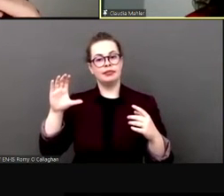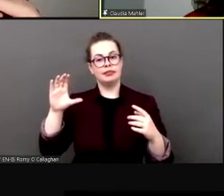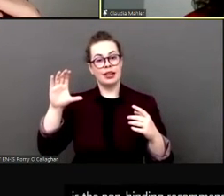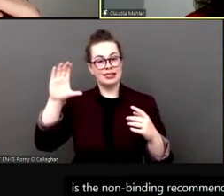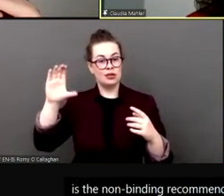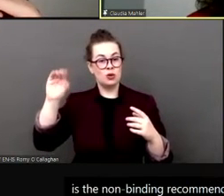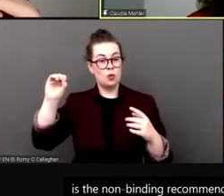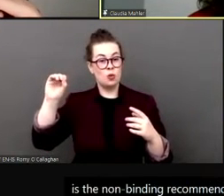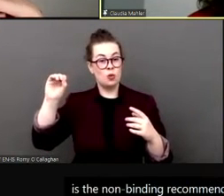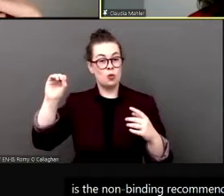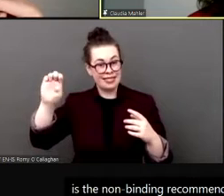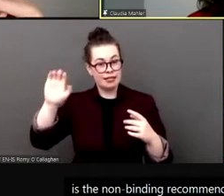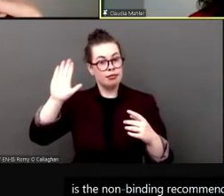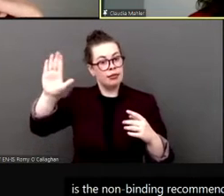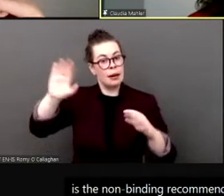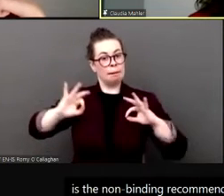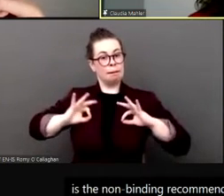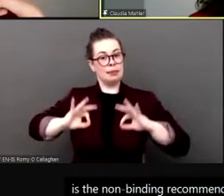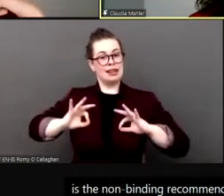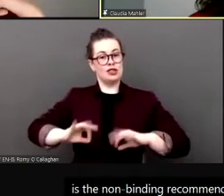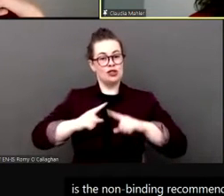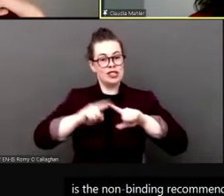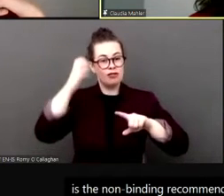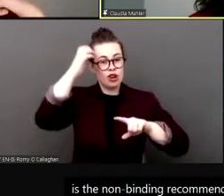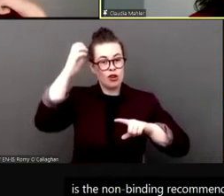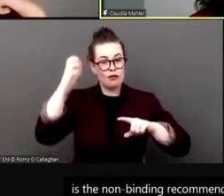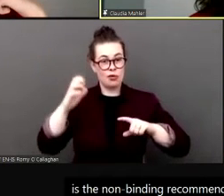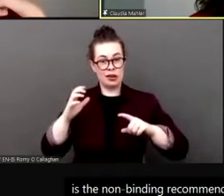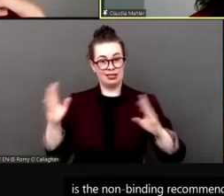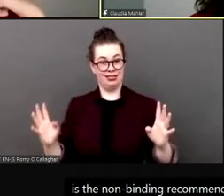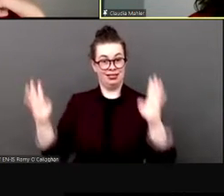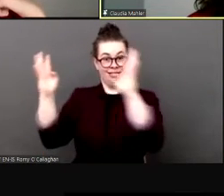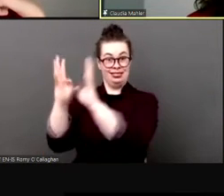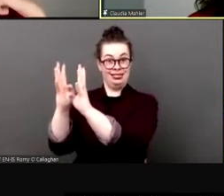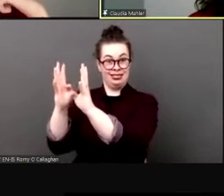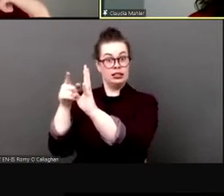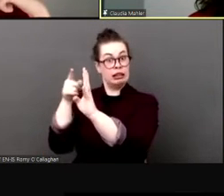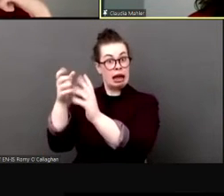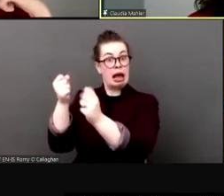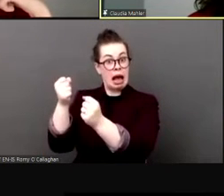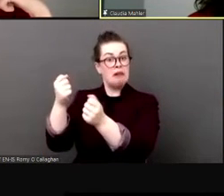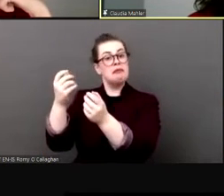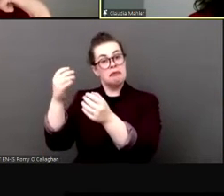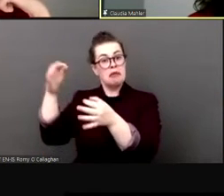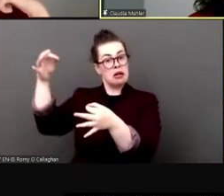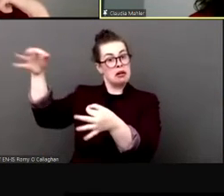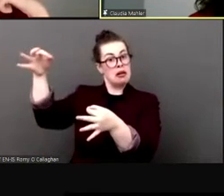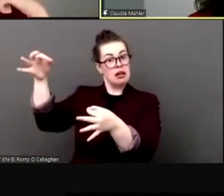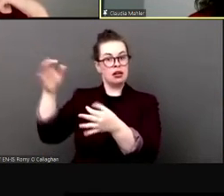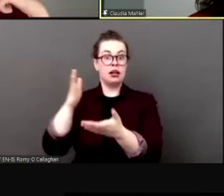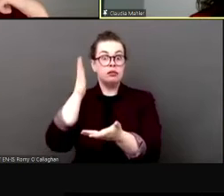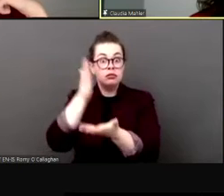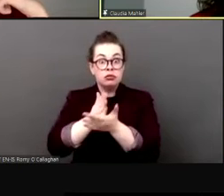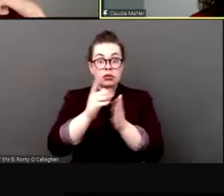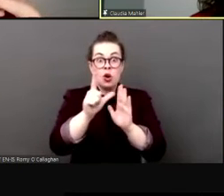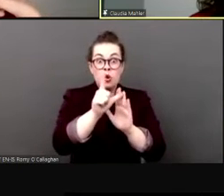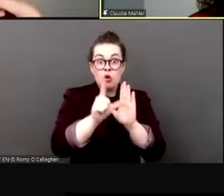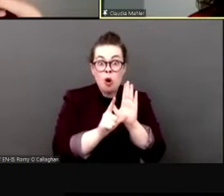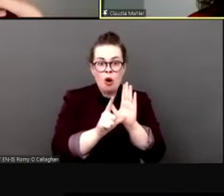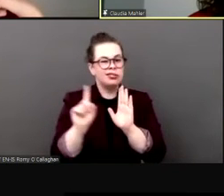Europe, which includes also specific elements we should discuss and have a